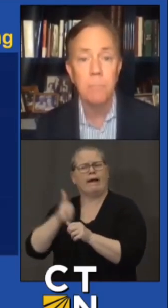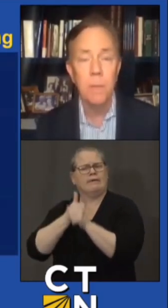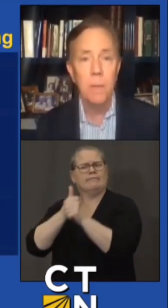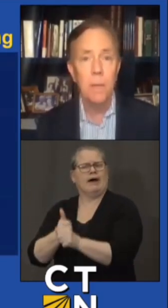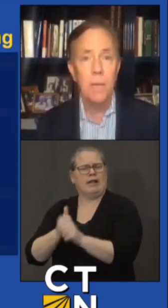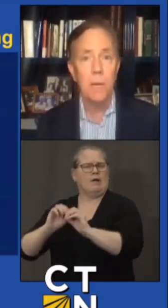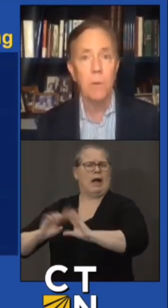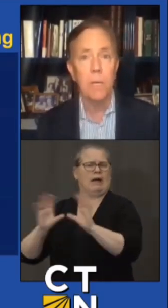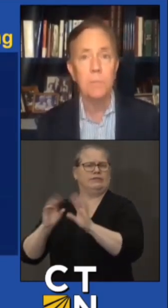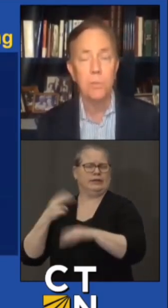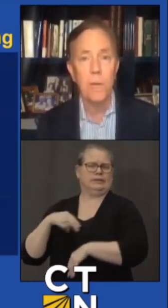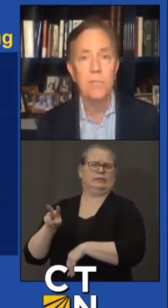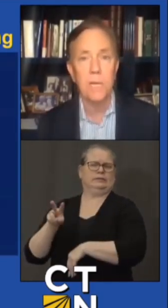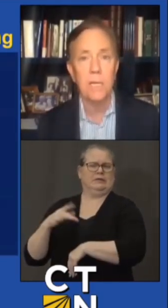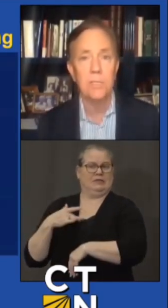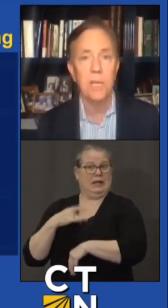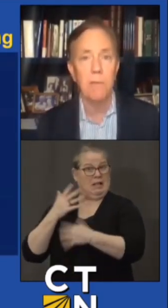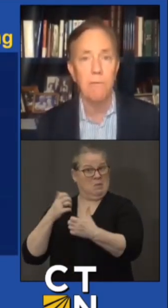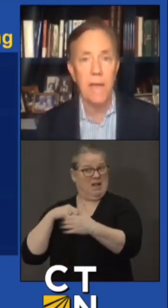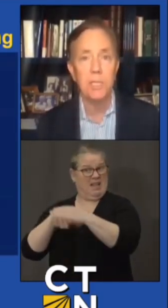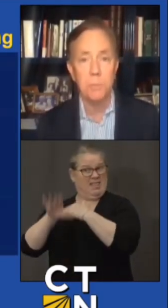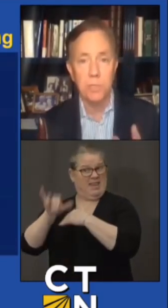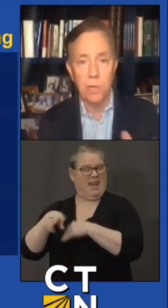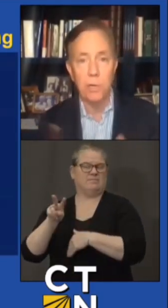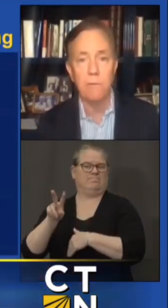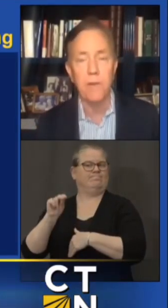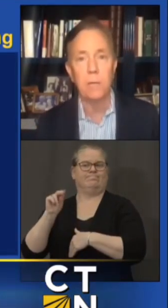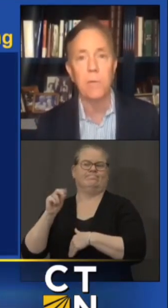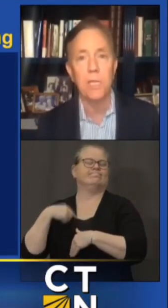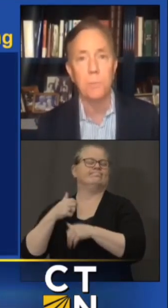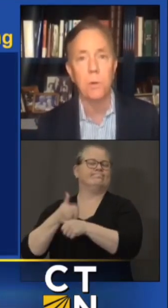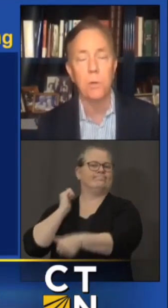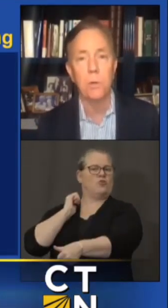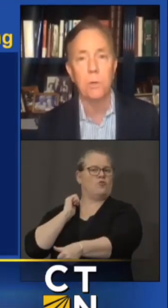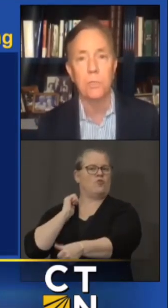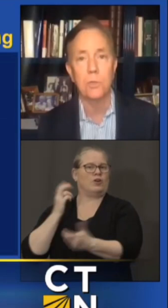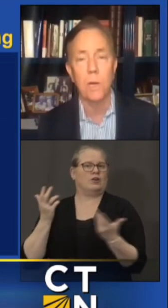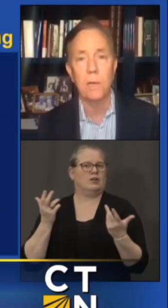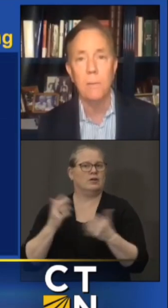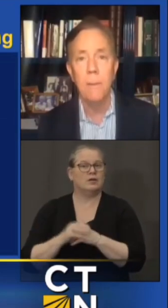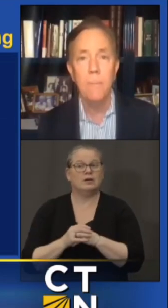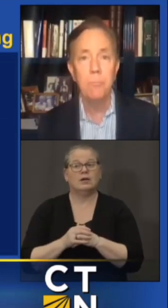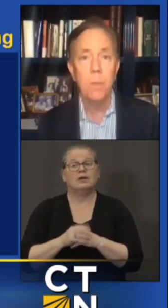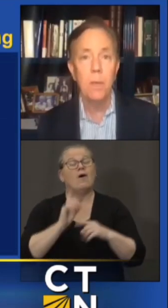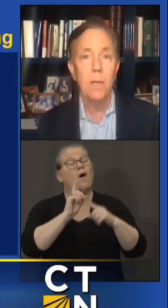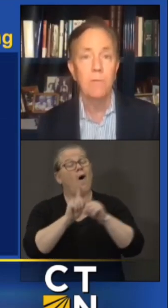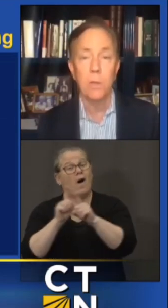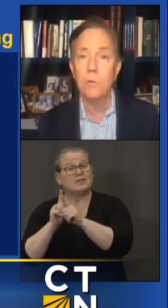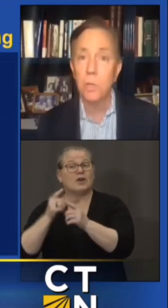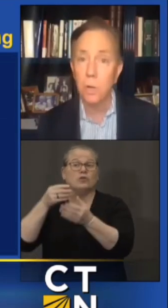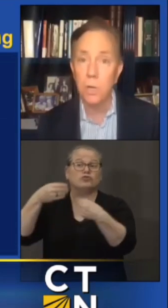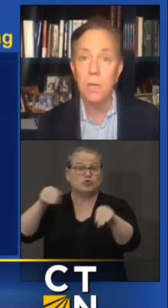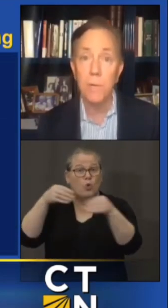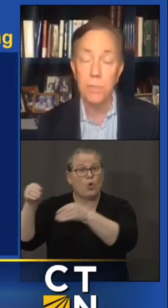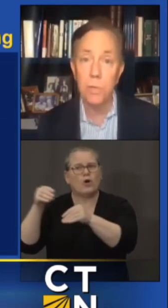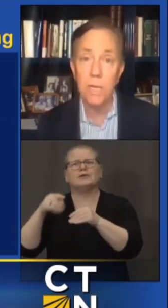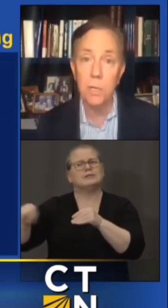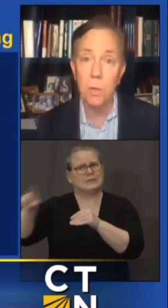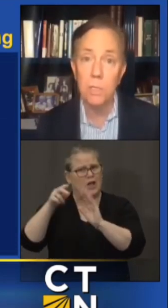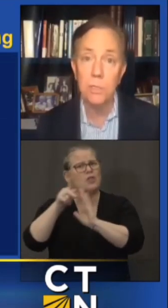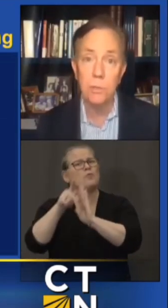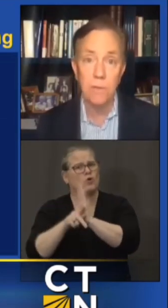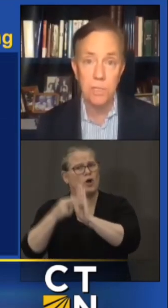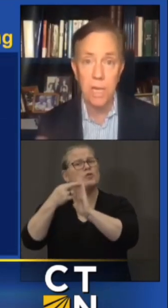anyway. And when it comes to retail, I'd say the vast majority are following these protocols as well. And for those that aren't, and we do